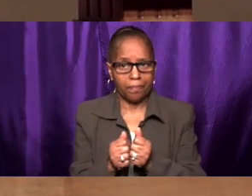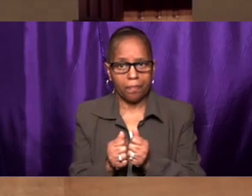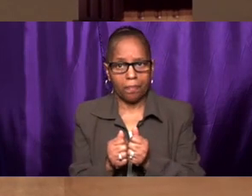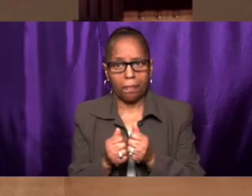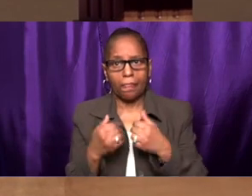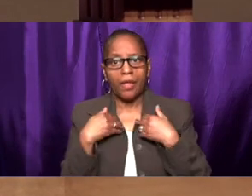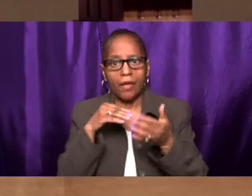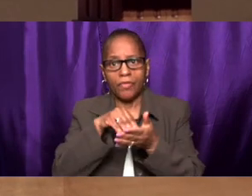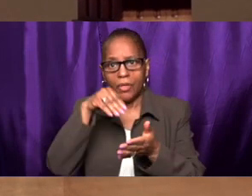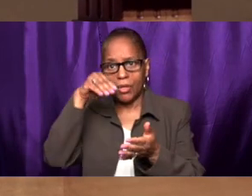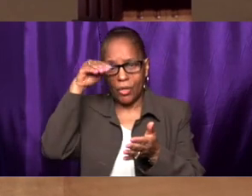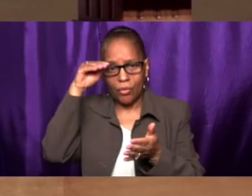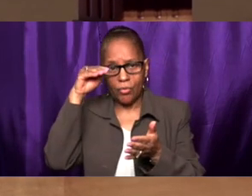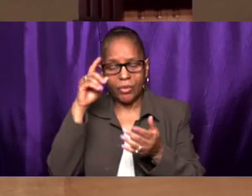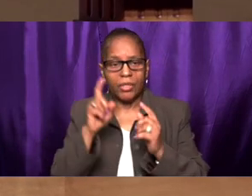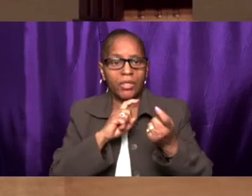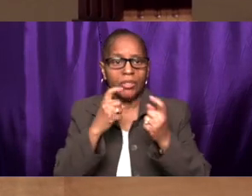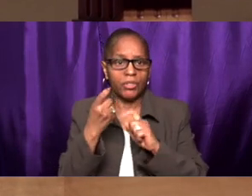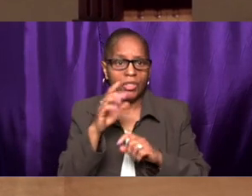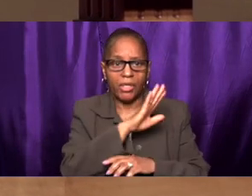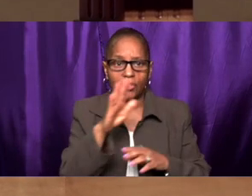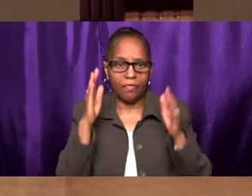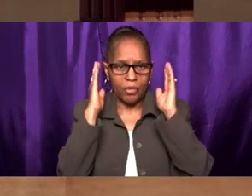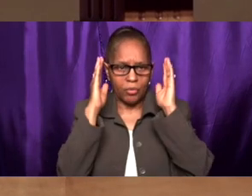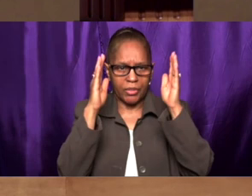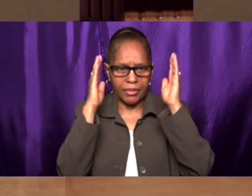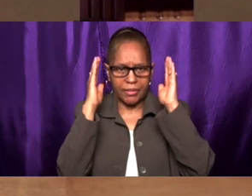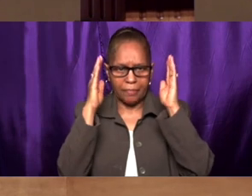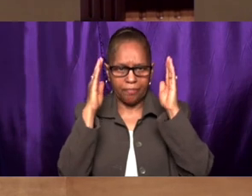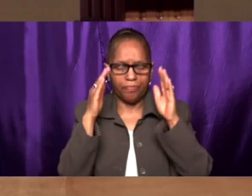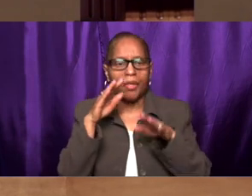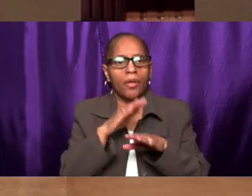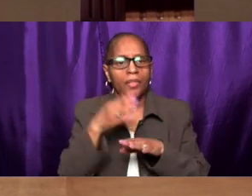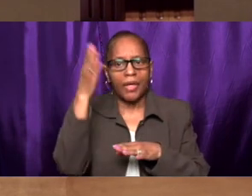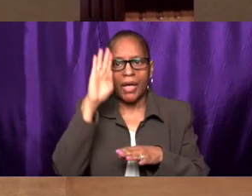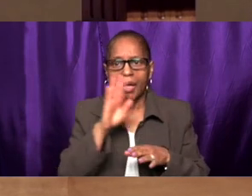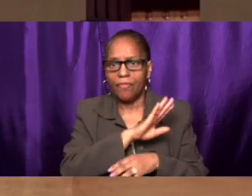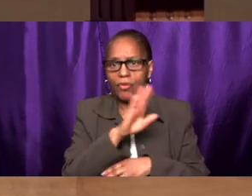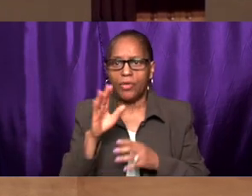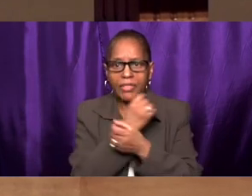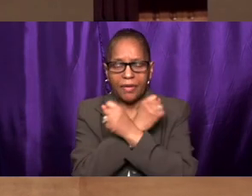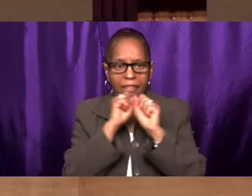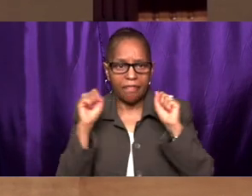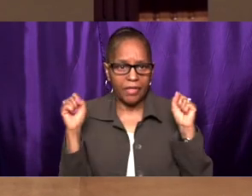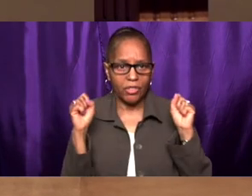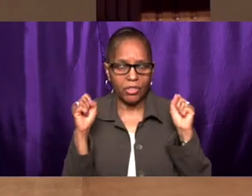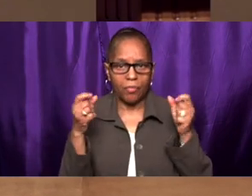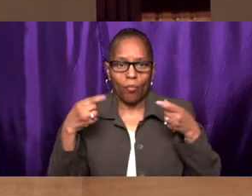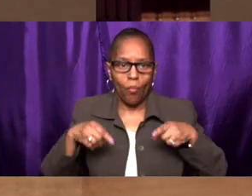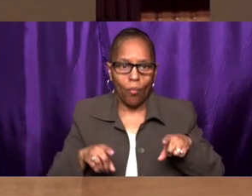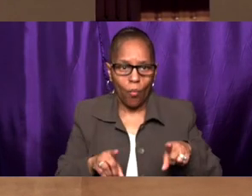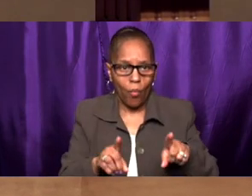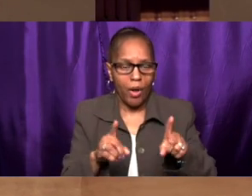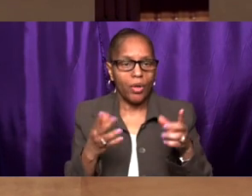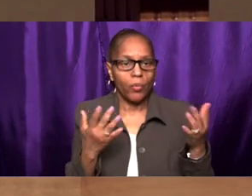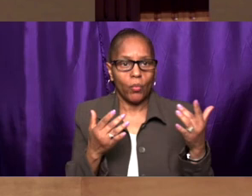you got to learn to refocus on the God of your salvation while you're waiting